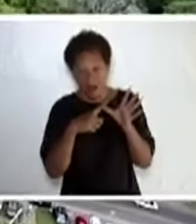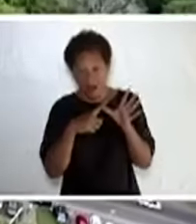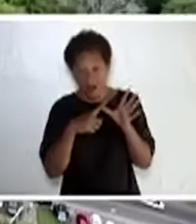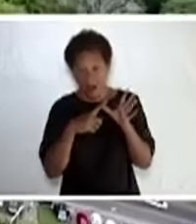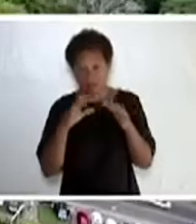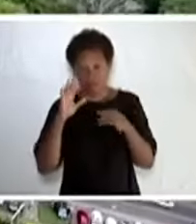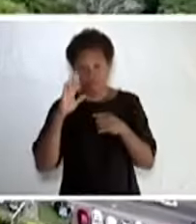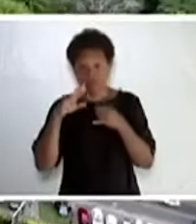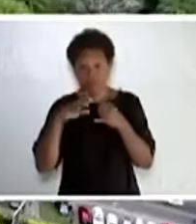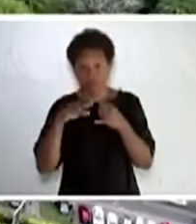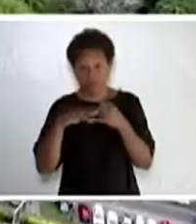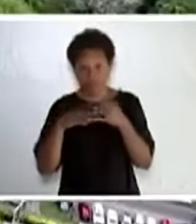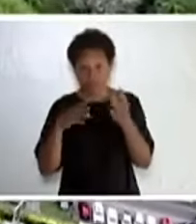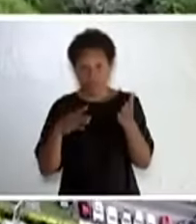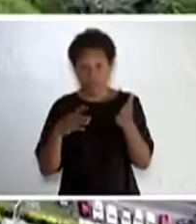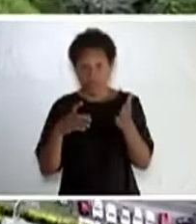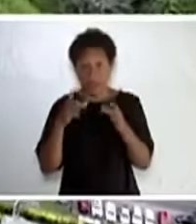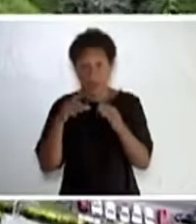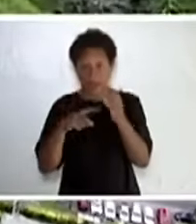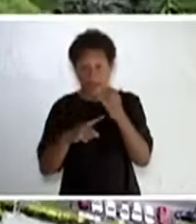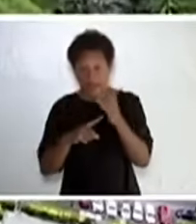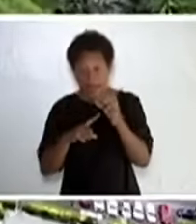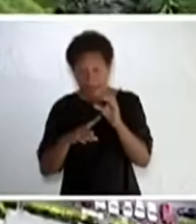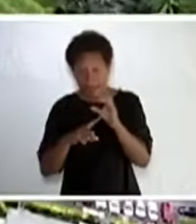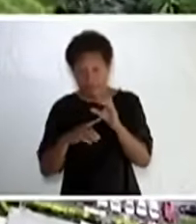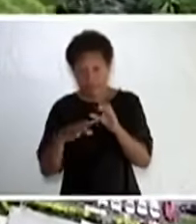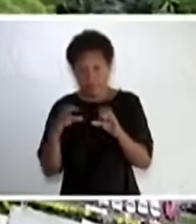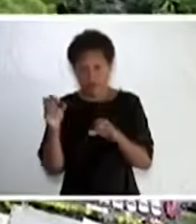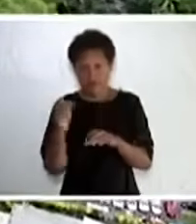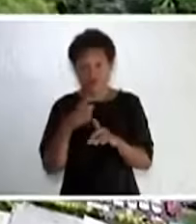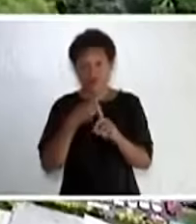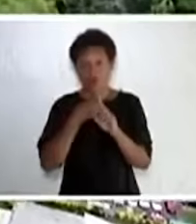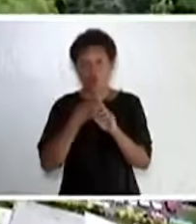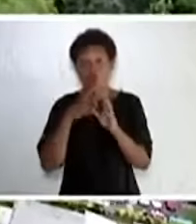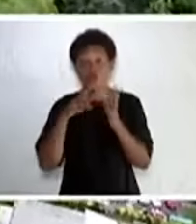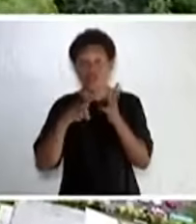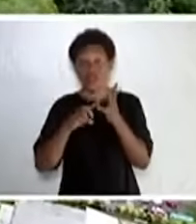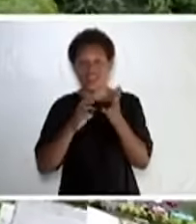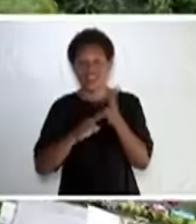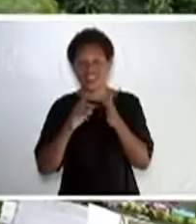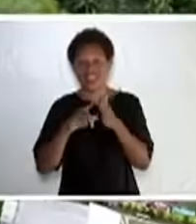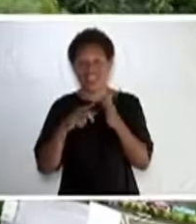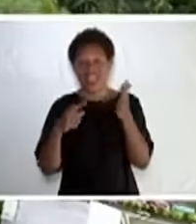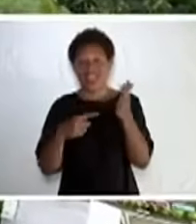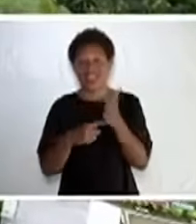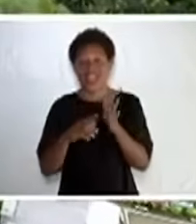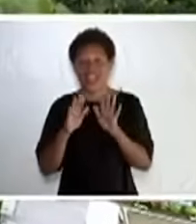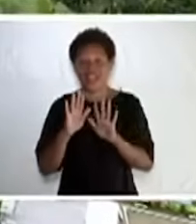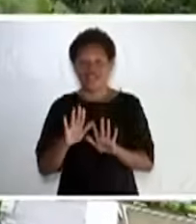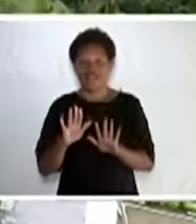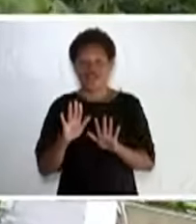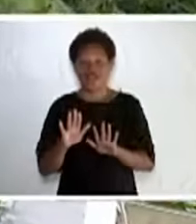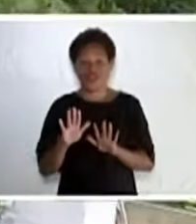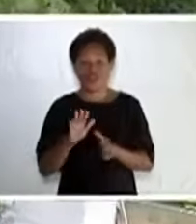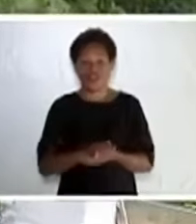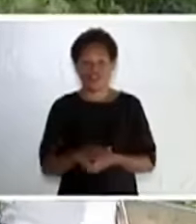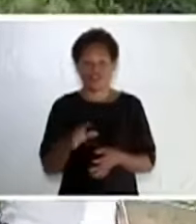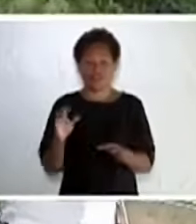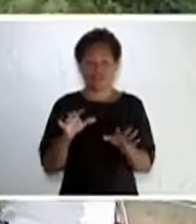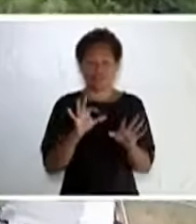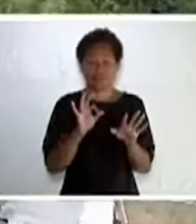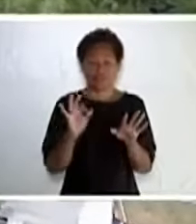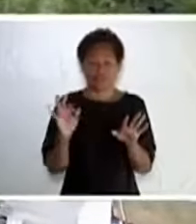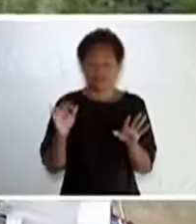is Captain Wanindua Rabasukula from Kumi Verata in Tailevu. And goes